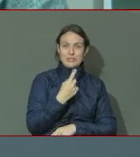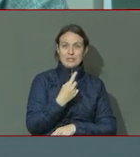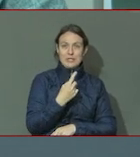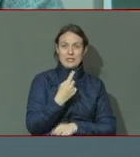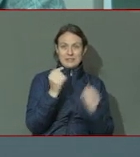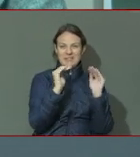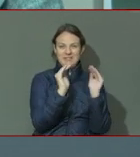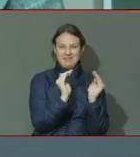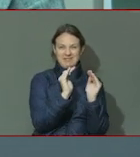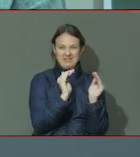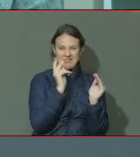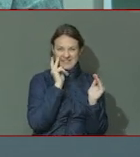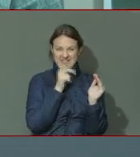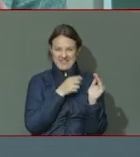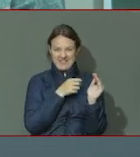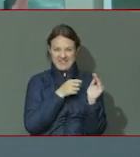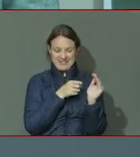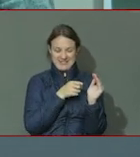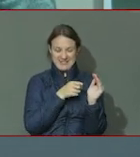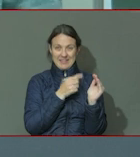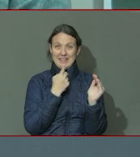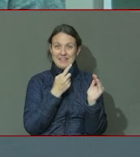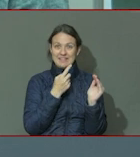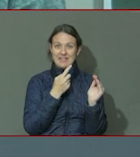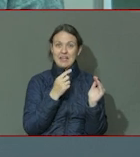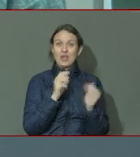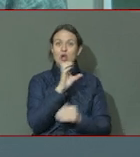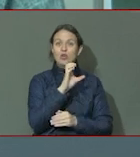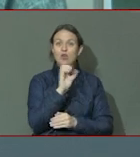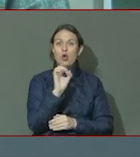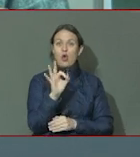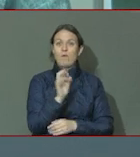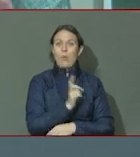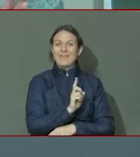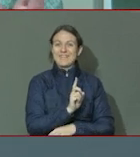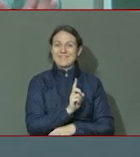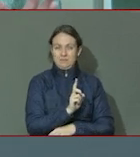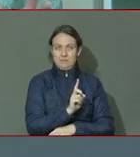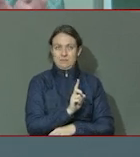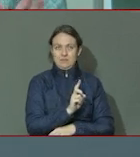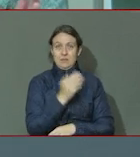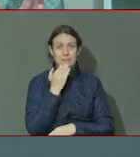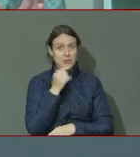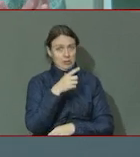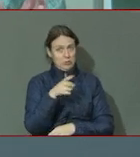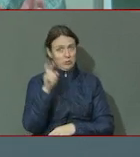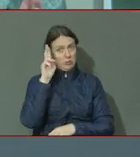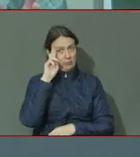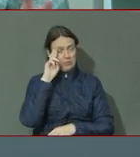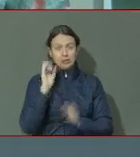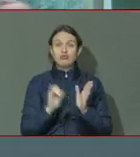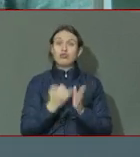in brackets. You must write the concentration of what? You can't just say, and please, boys and girls, please don't just